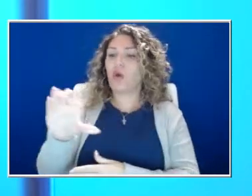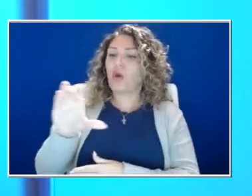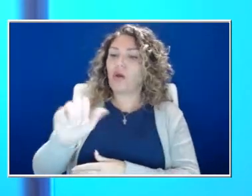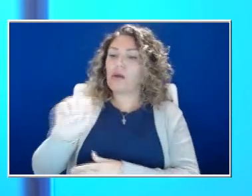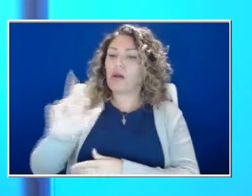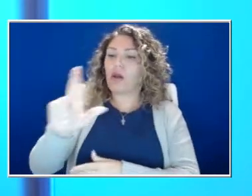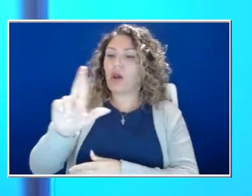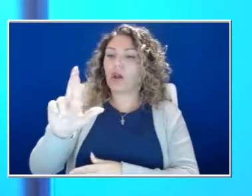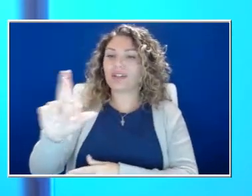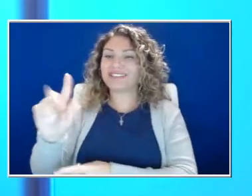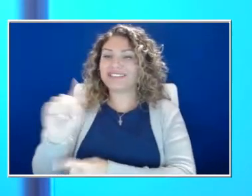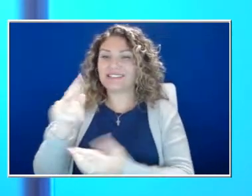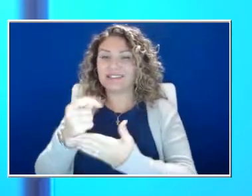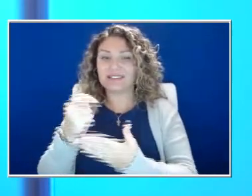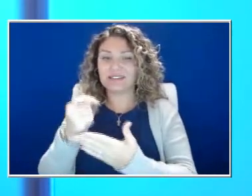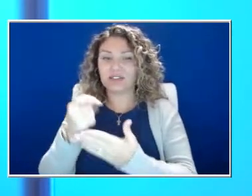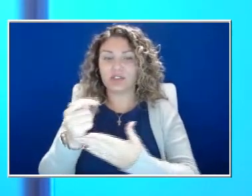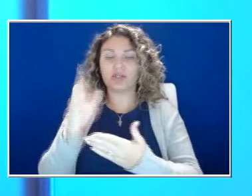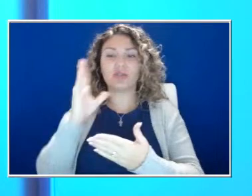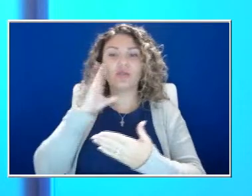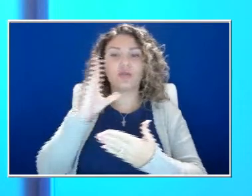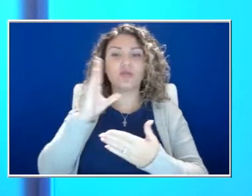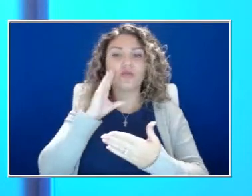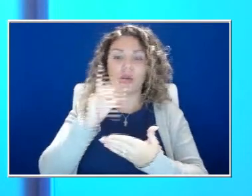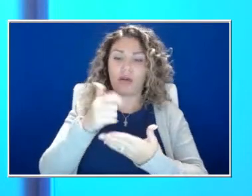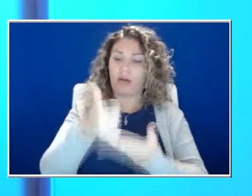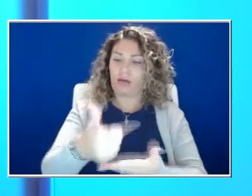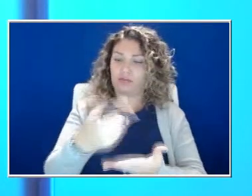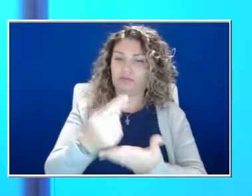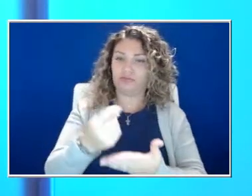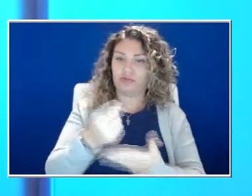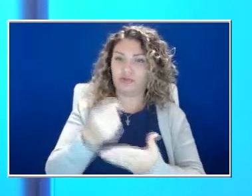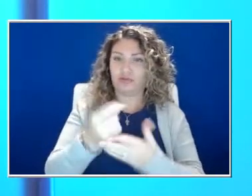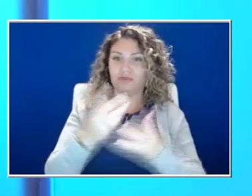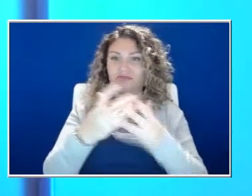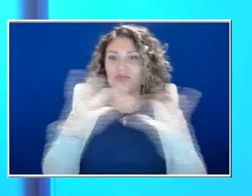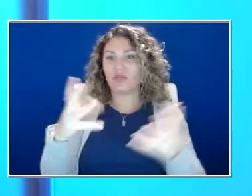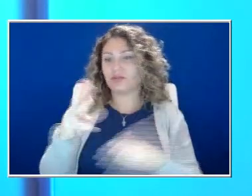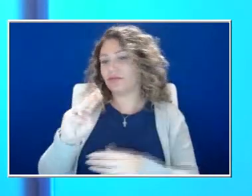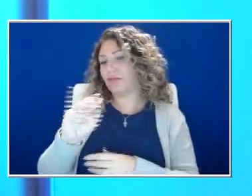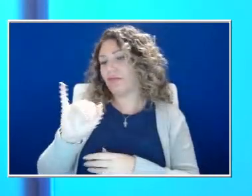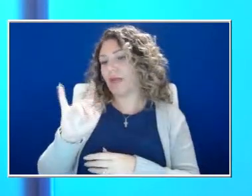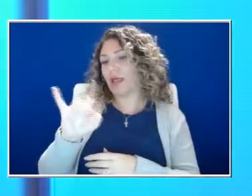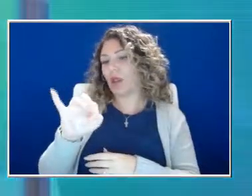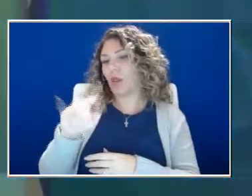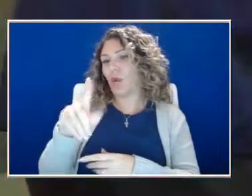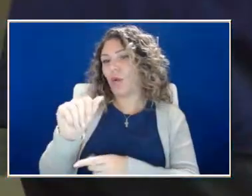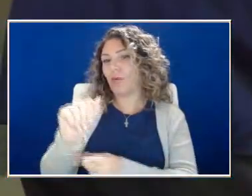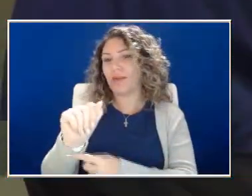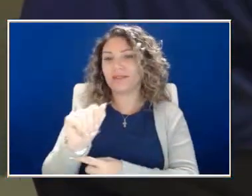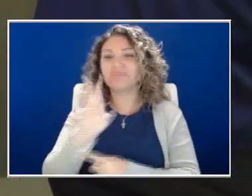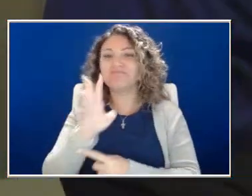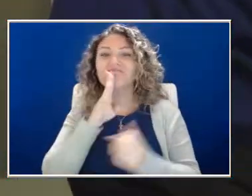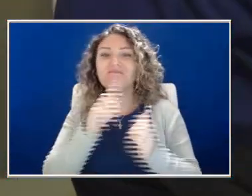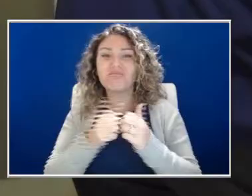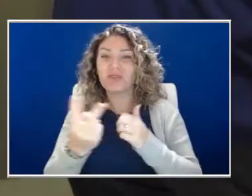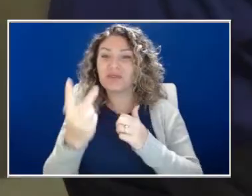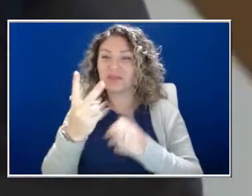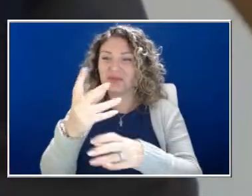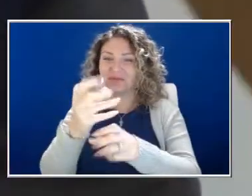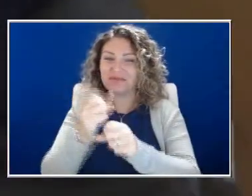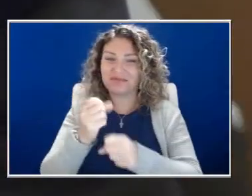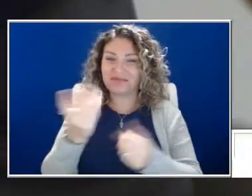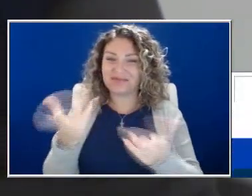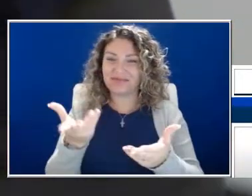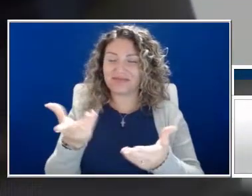treat multiple myeloma. It is available, and we spoke with two of the very first here in our area to receive it. My son is